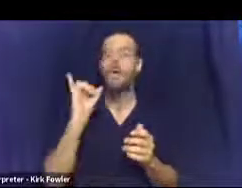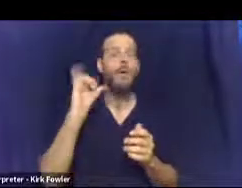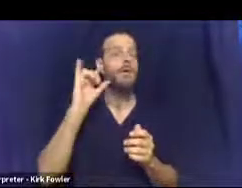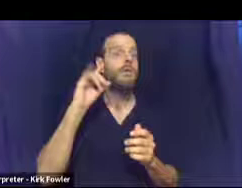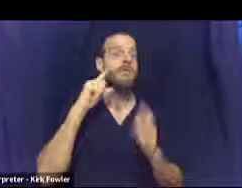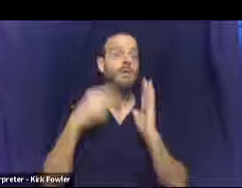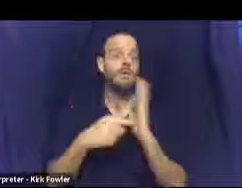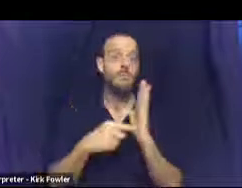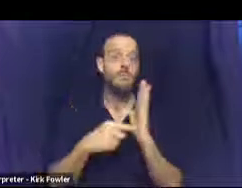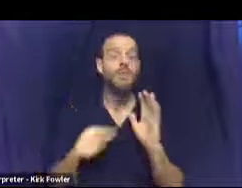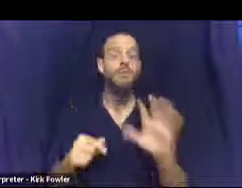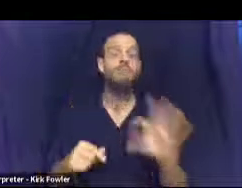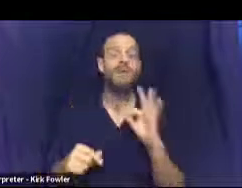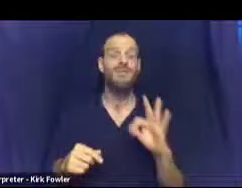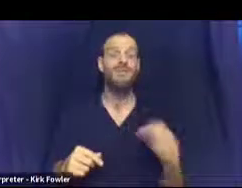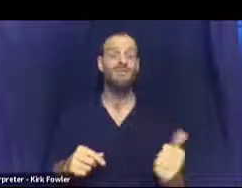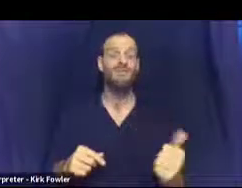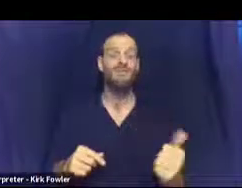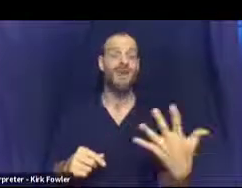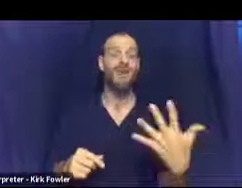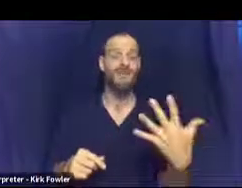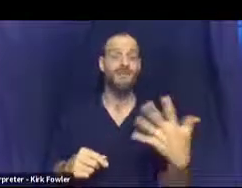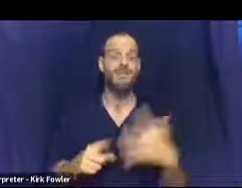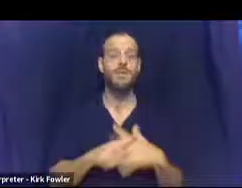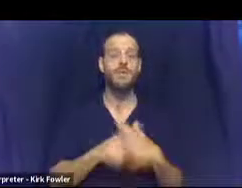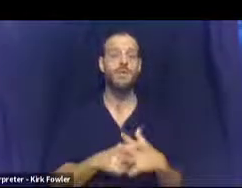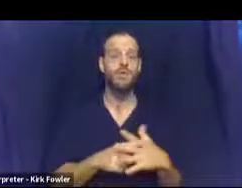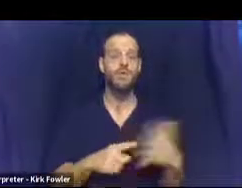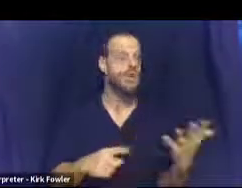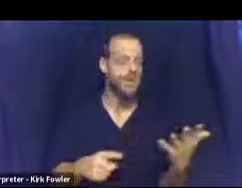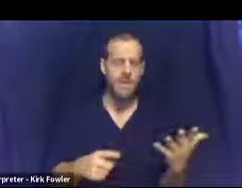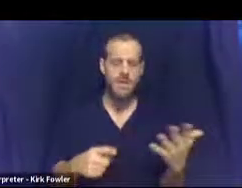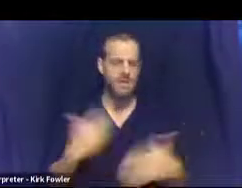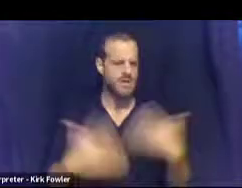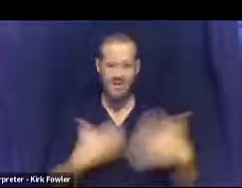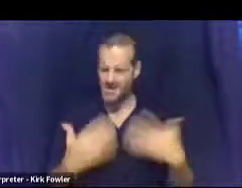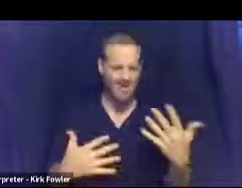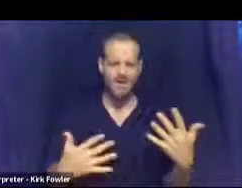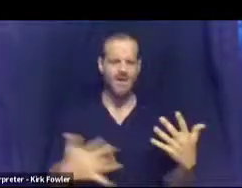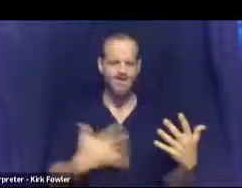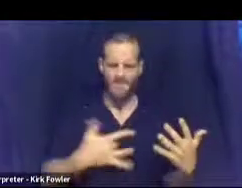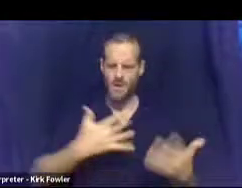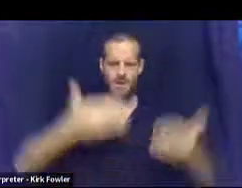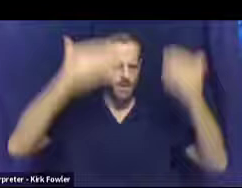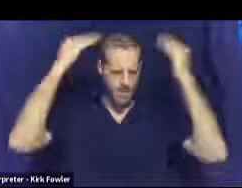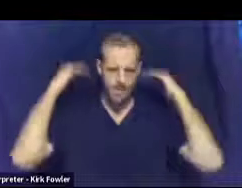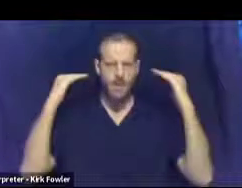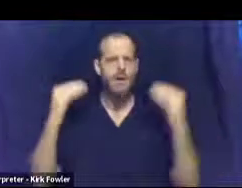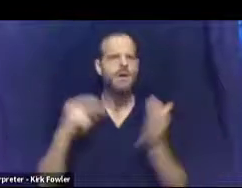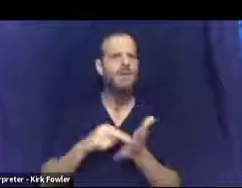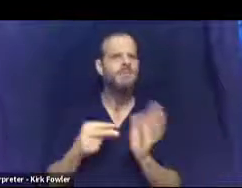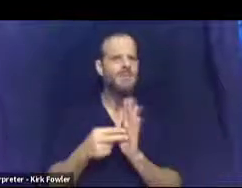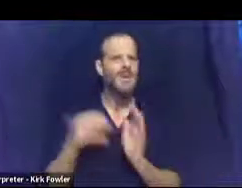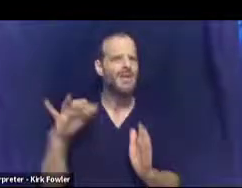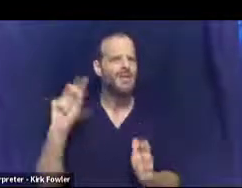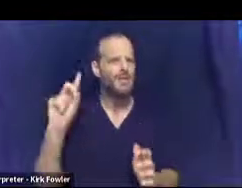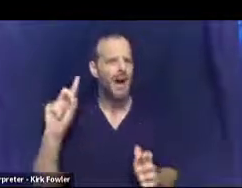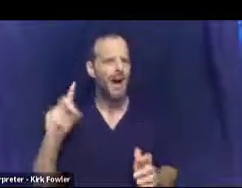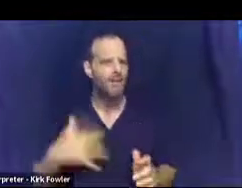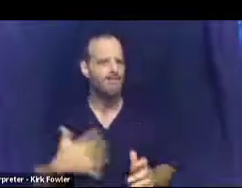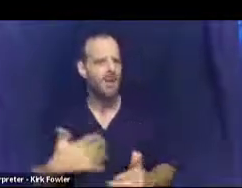you're trying to be super rigid and you are feeling overwhelmed, your child is feeling overwhelmed as well. So